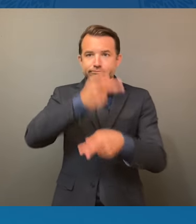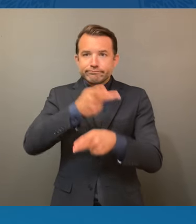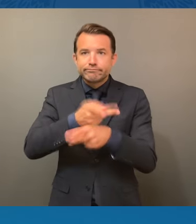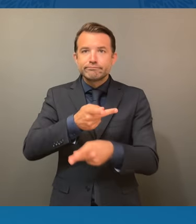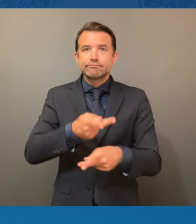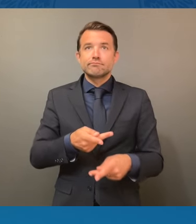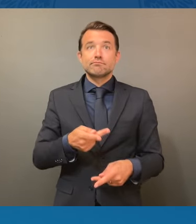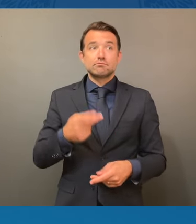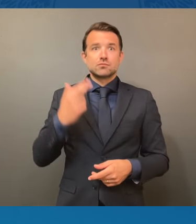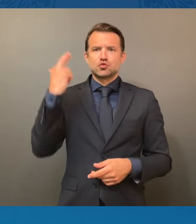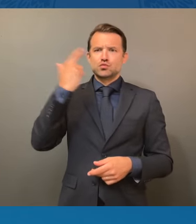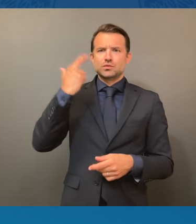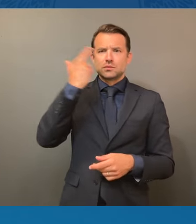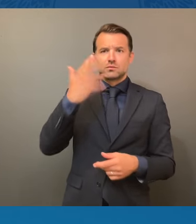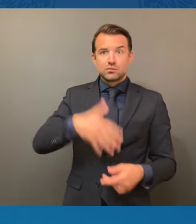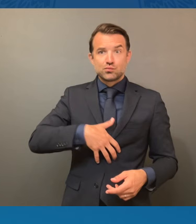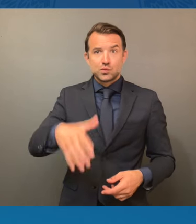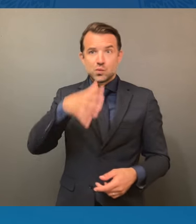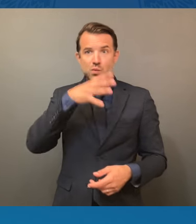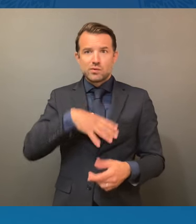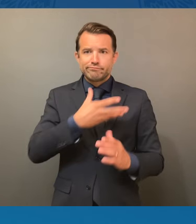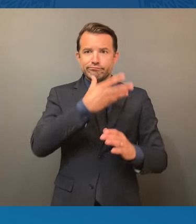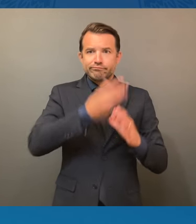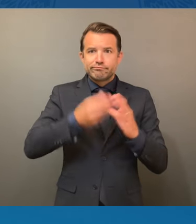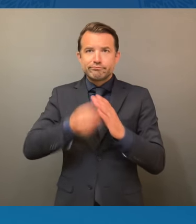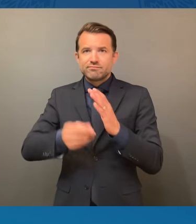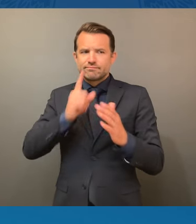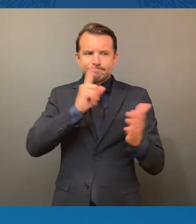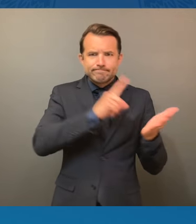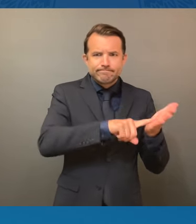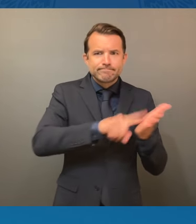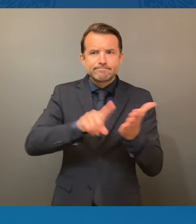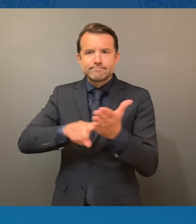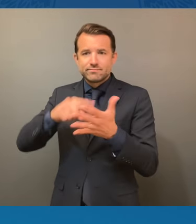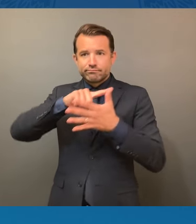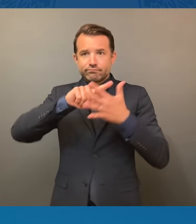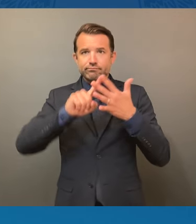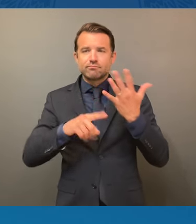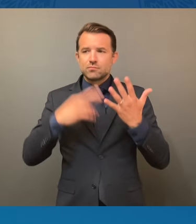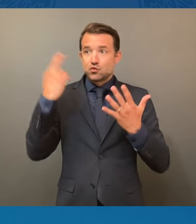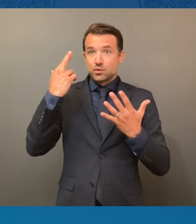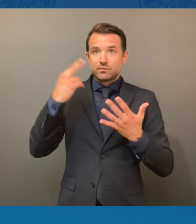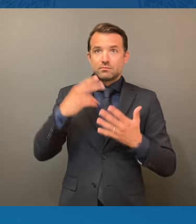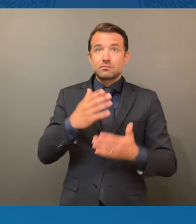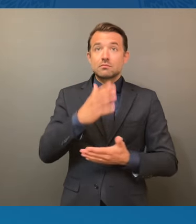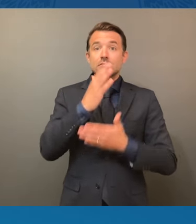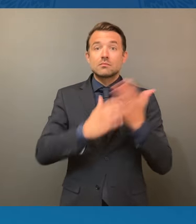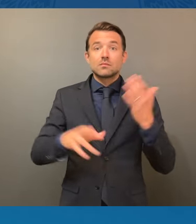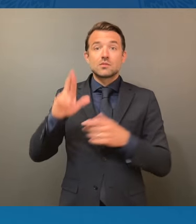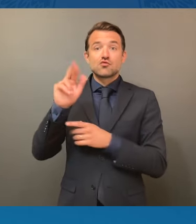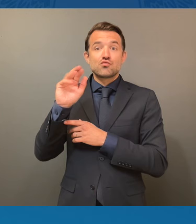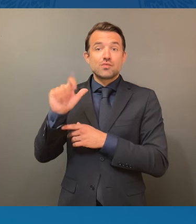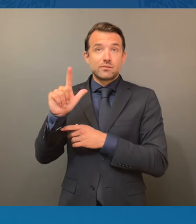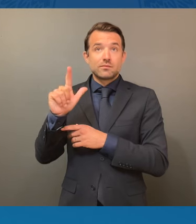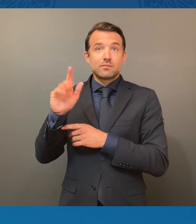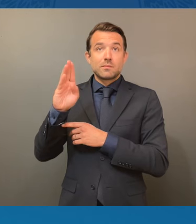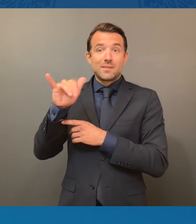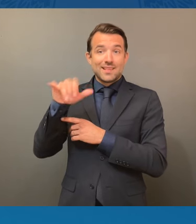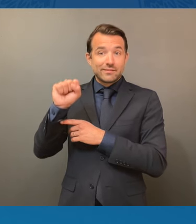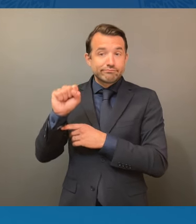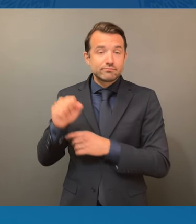mortality, because included in those contributors are racial bias in the healthcare delivery system. Included in